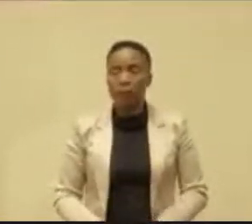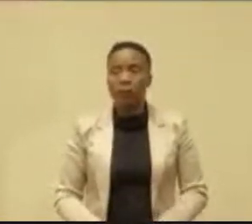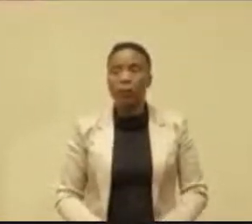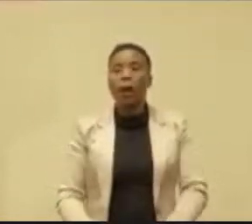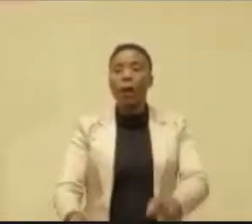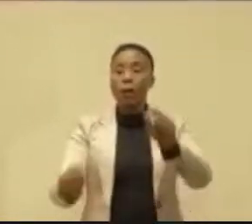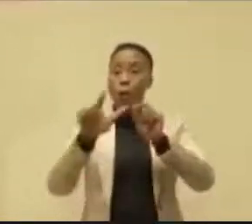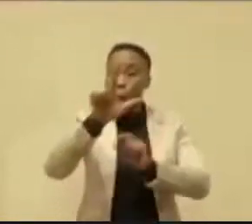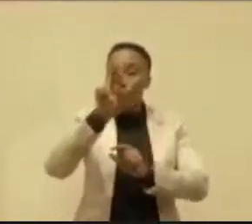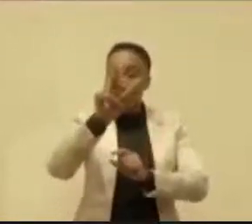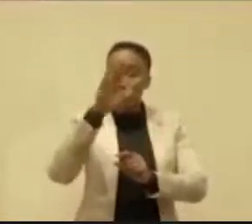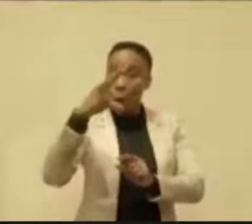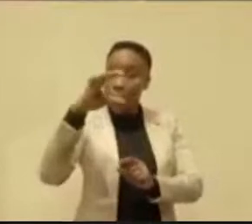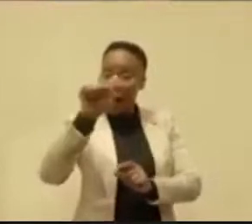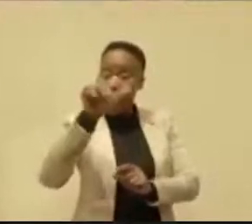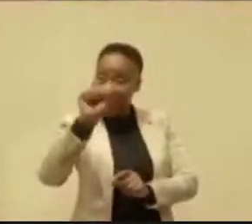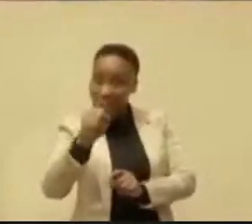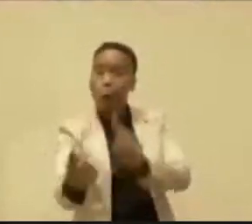foreign